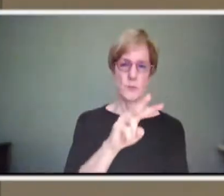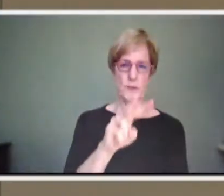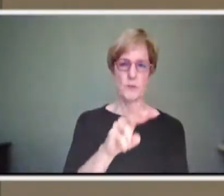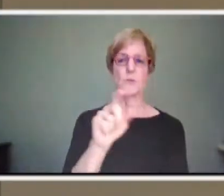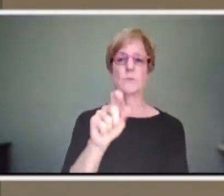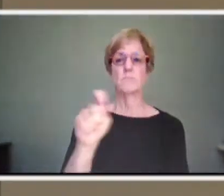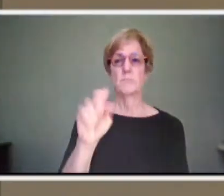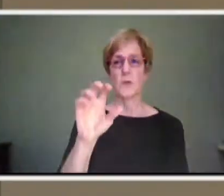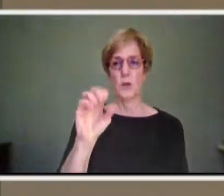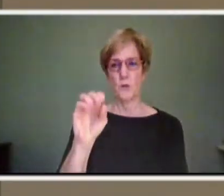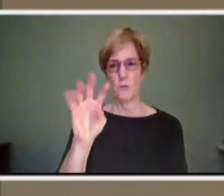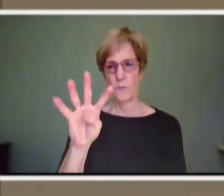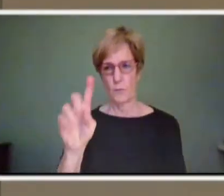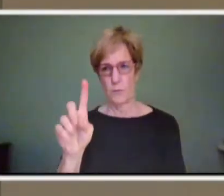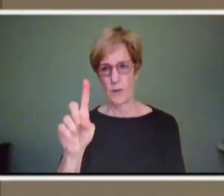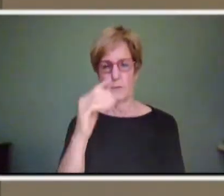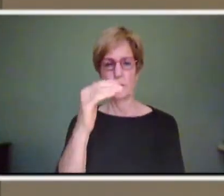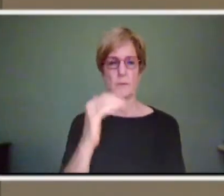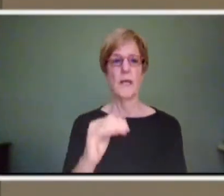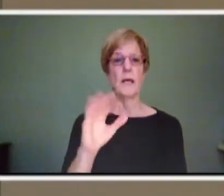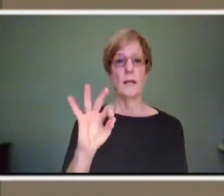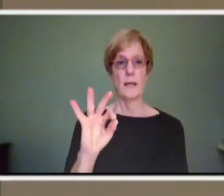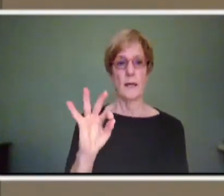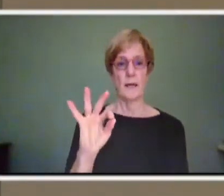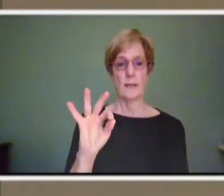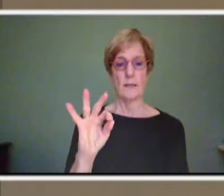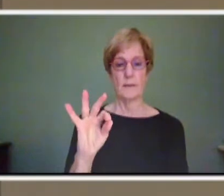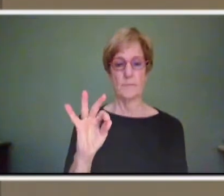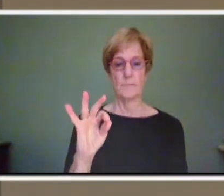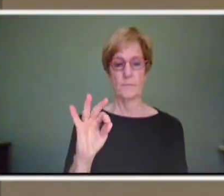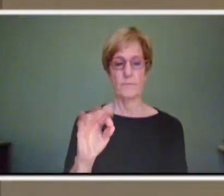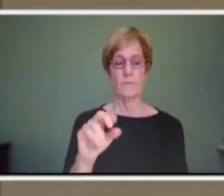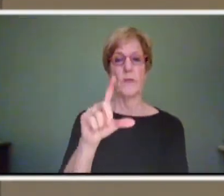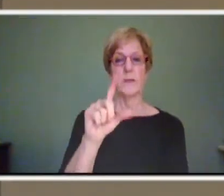2022-041. Item number 9, petition